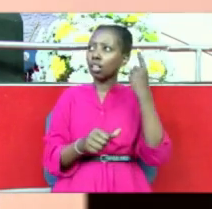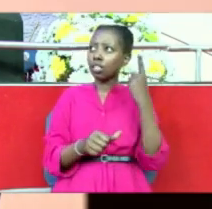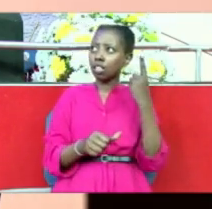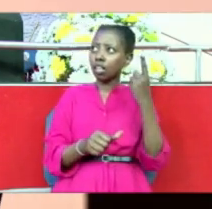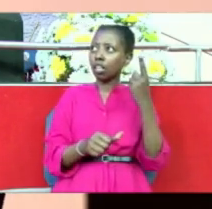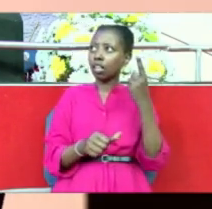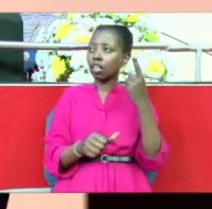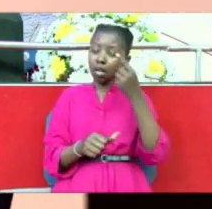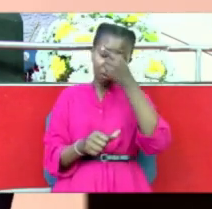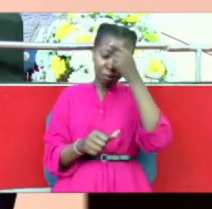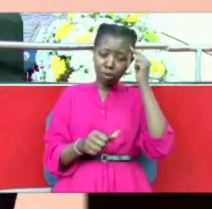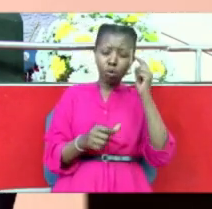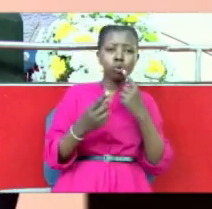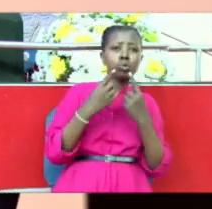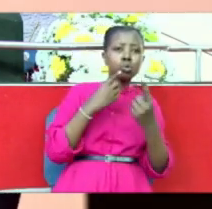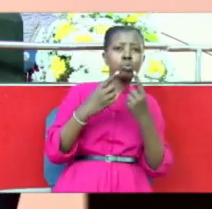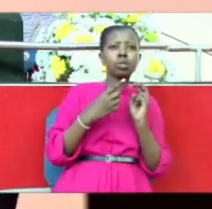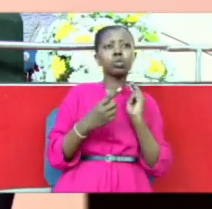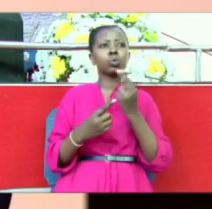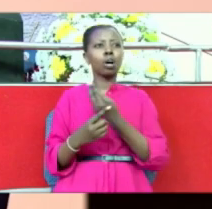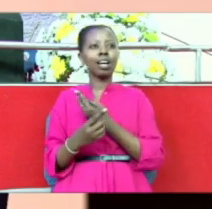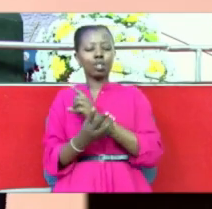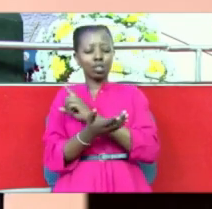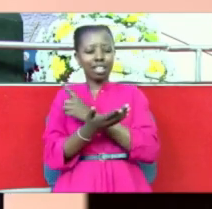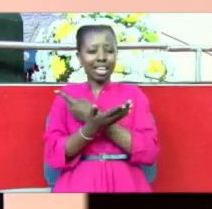Because he spoke to us roho safi.